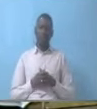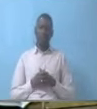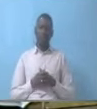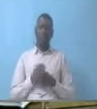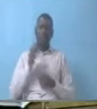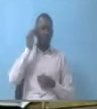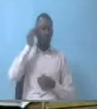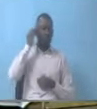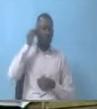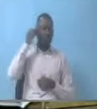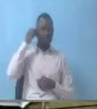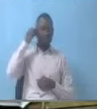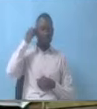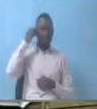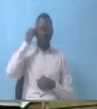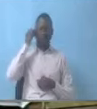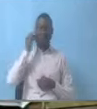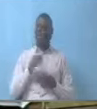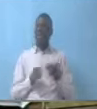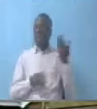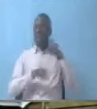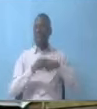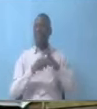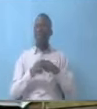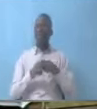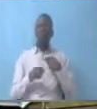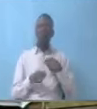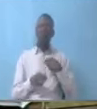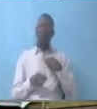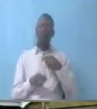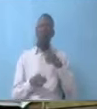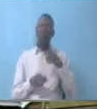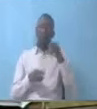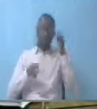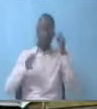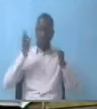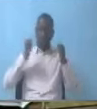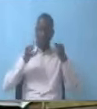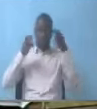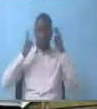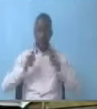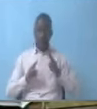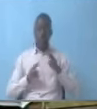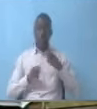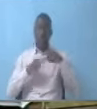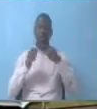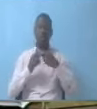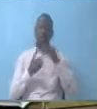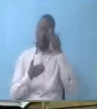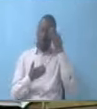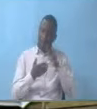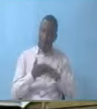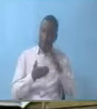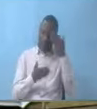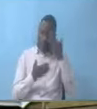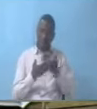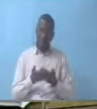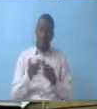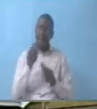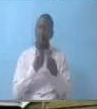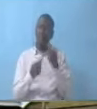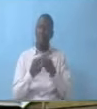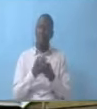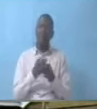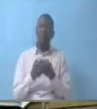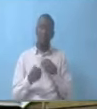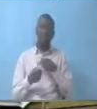the prosecutor of our appeal, having regard to that, that in itself explains my frustration with these